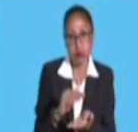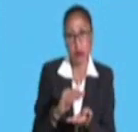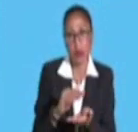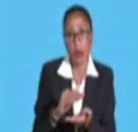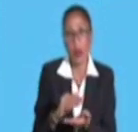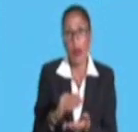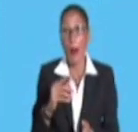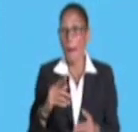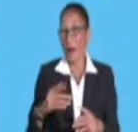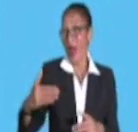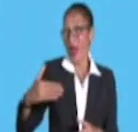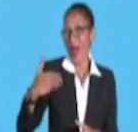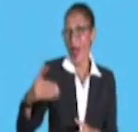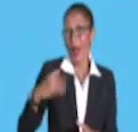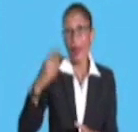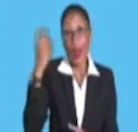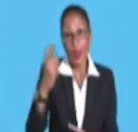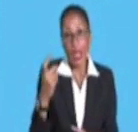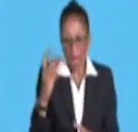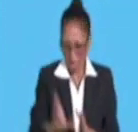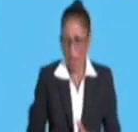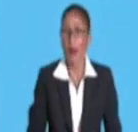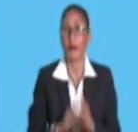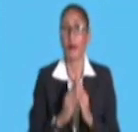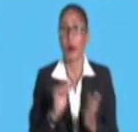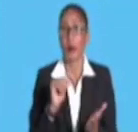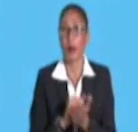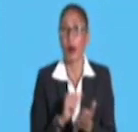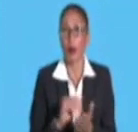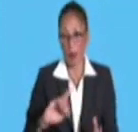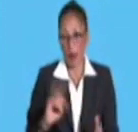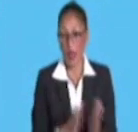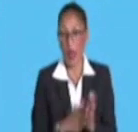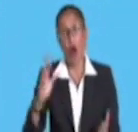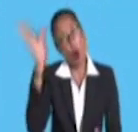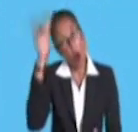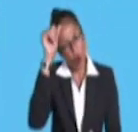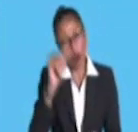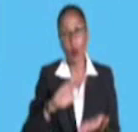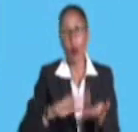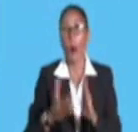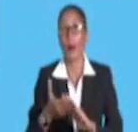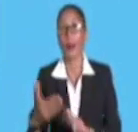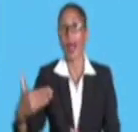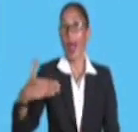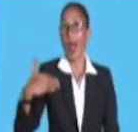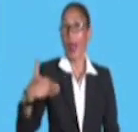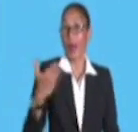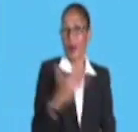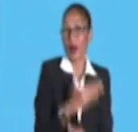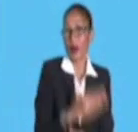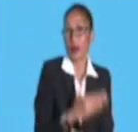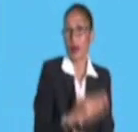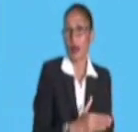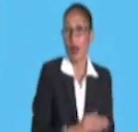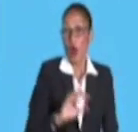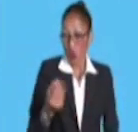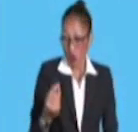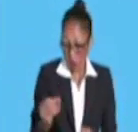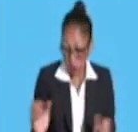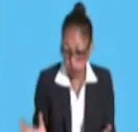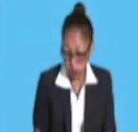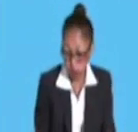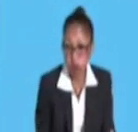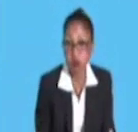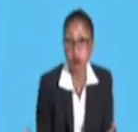well established, particularly with the recognition of community health workers. To further enhance their